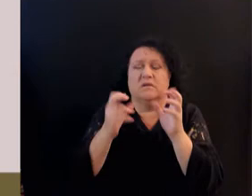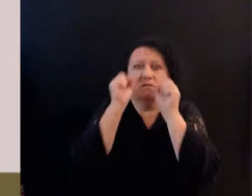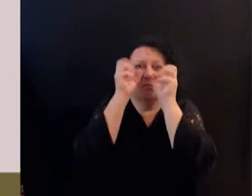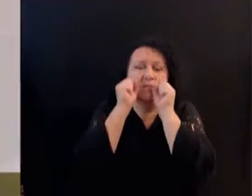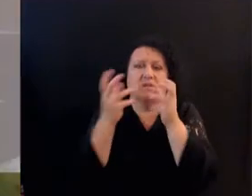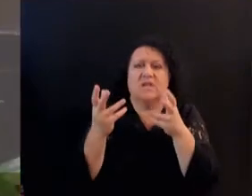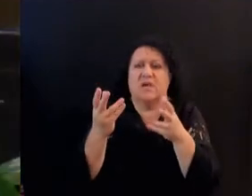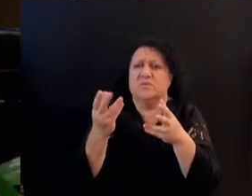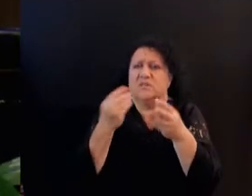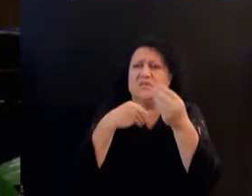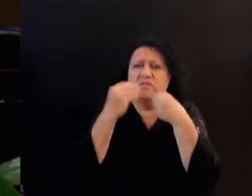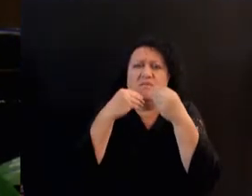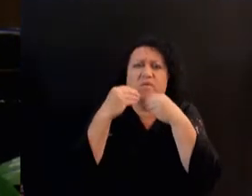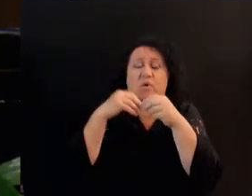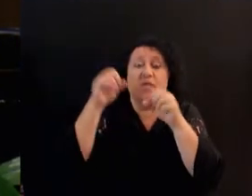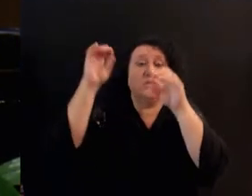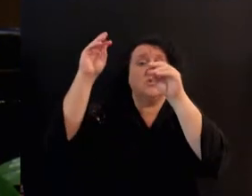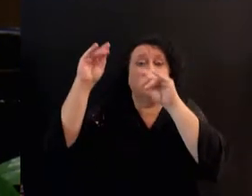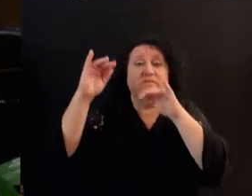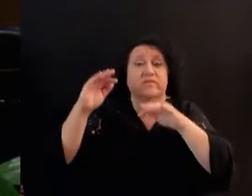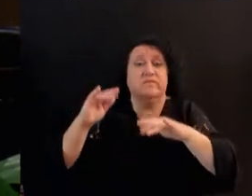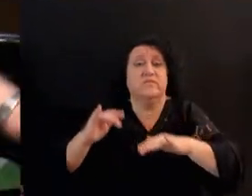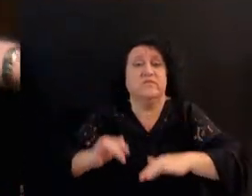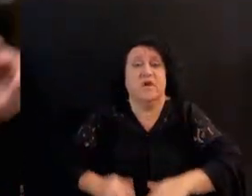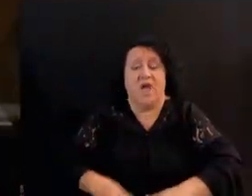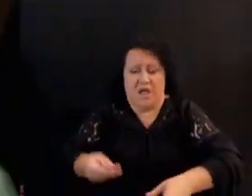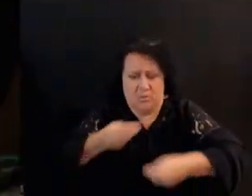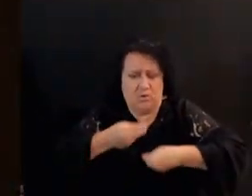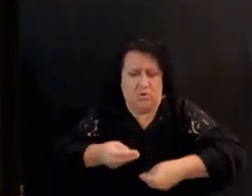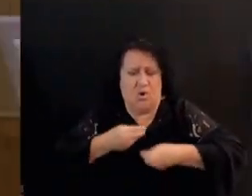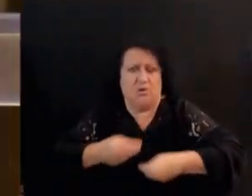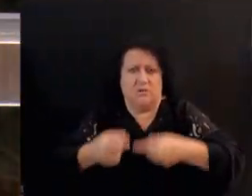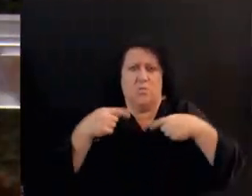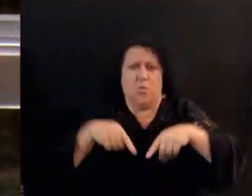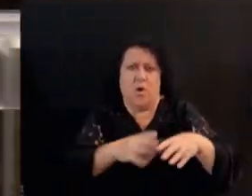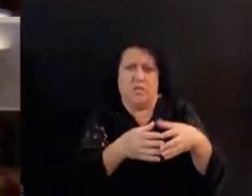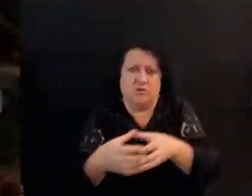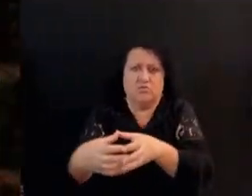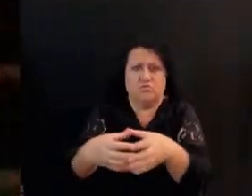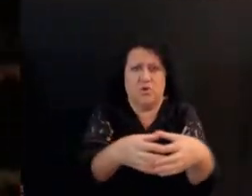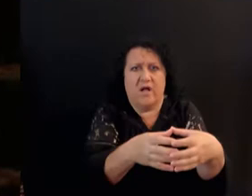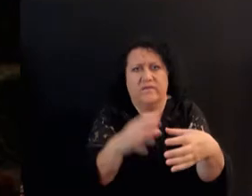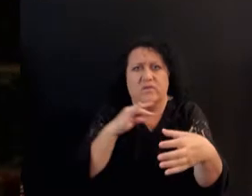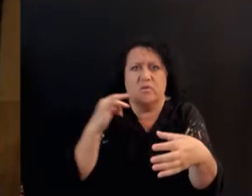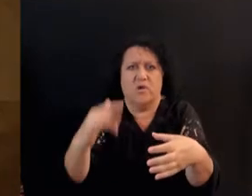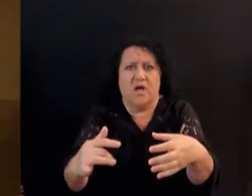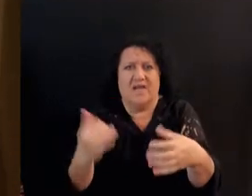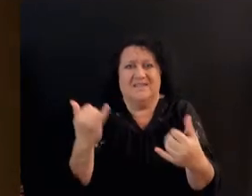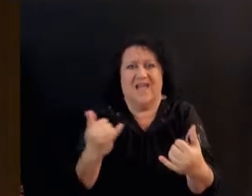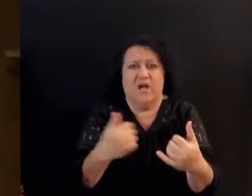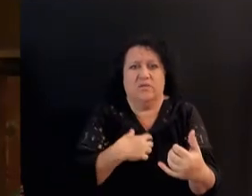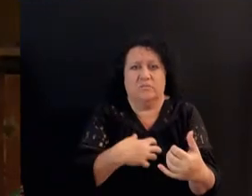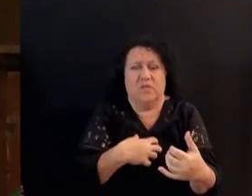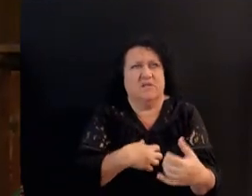their journey through the wilderness. And now they're like, man, I wish I had some garlic salt.